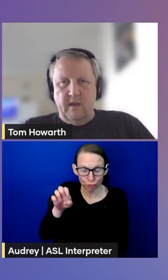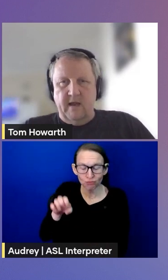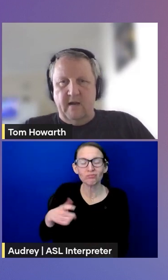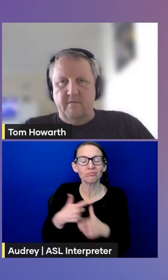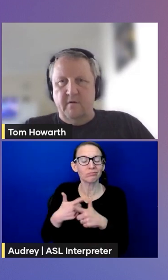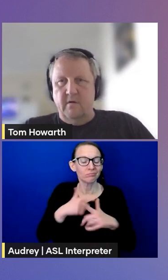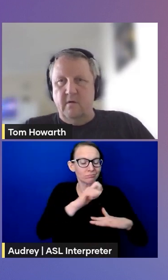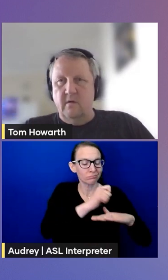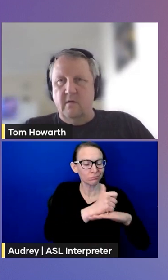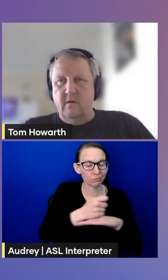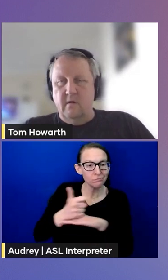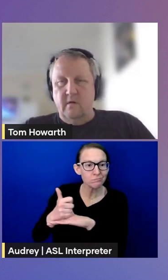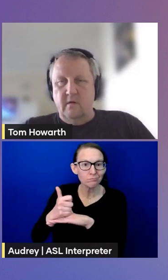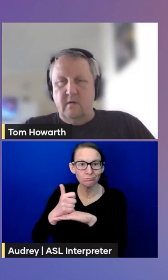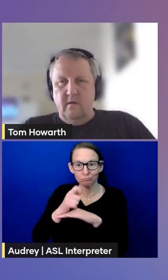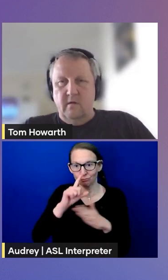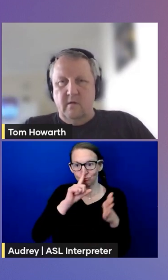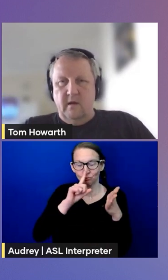that we have